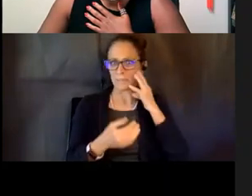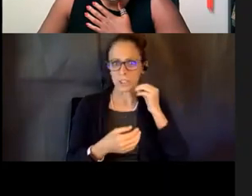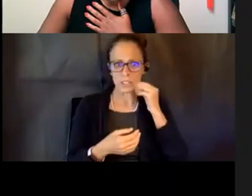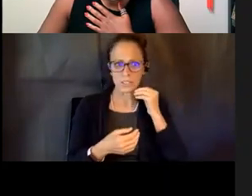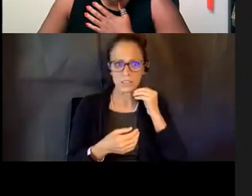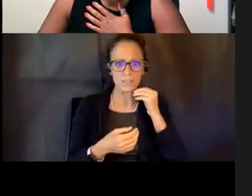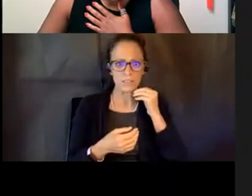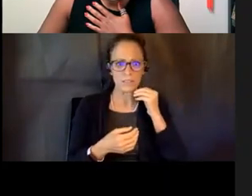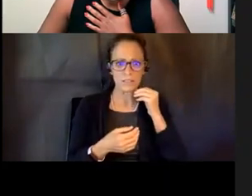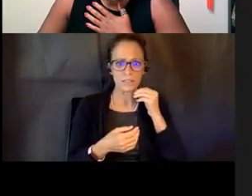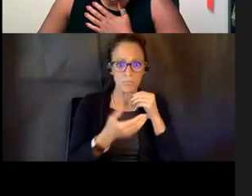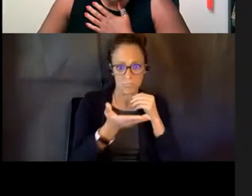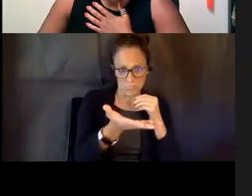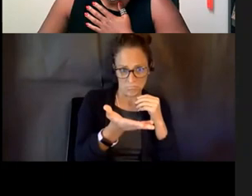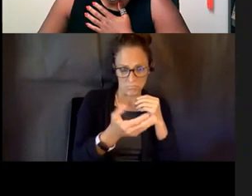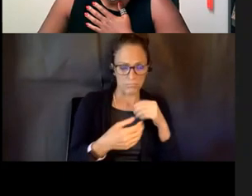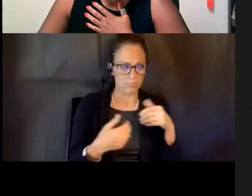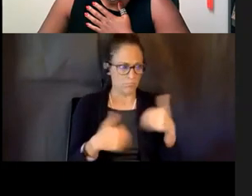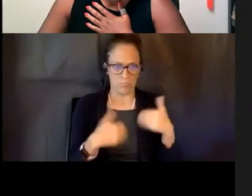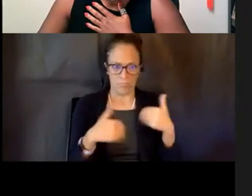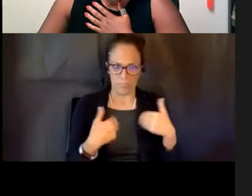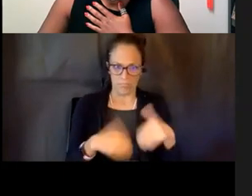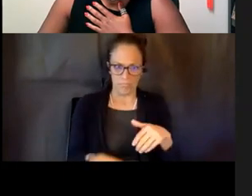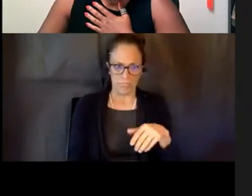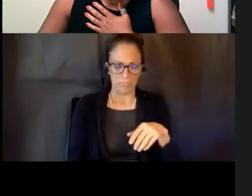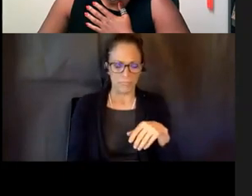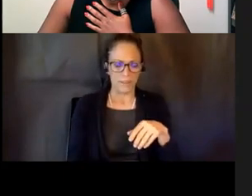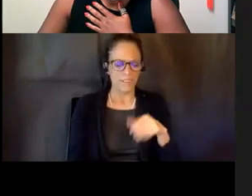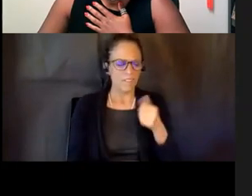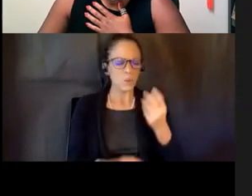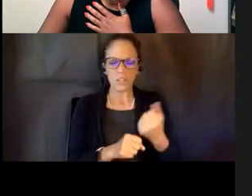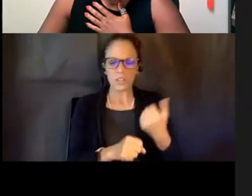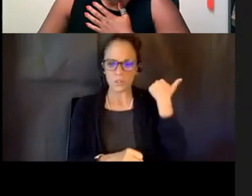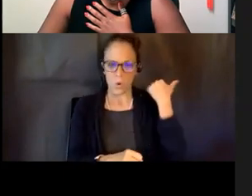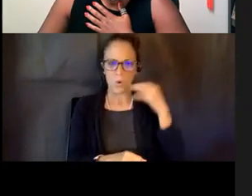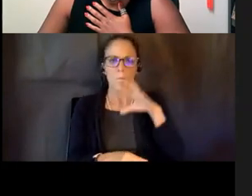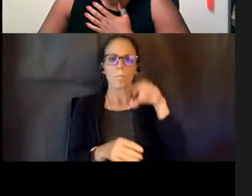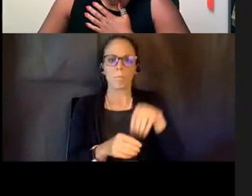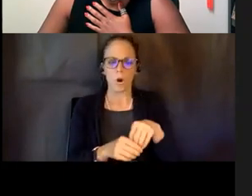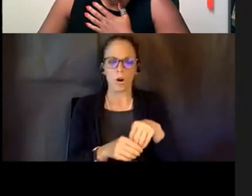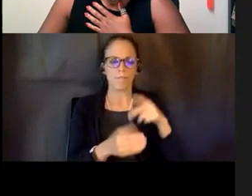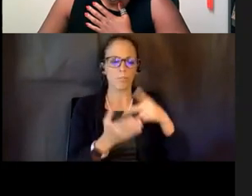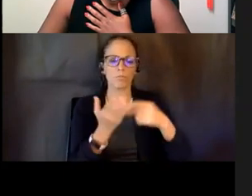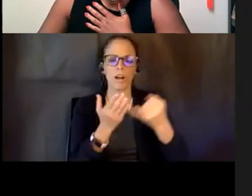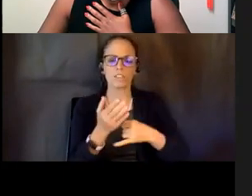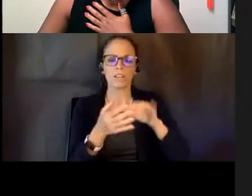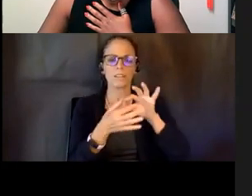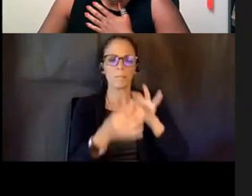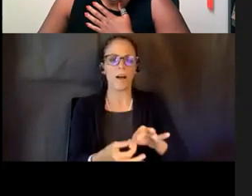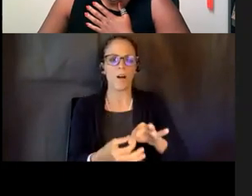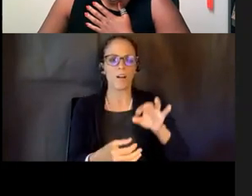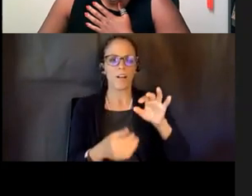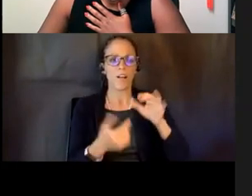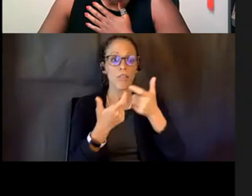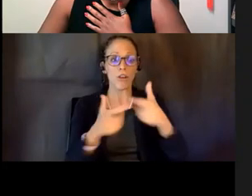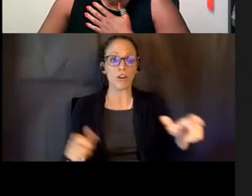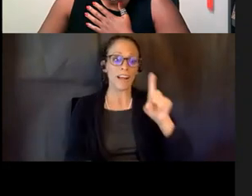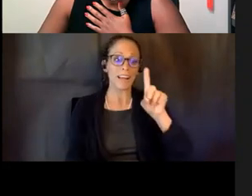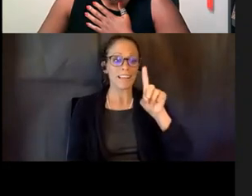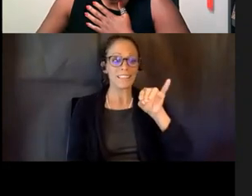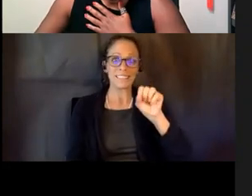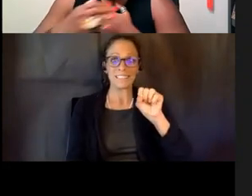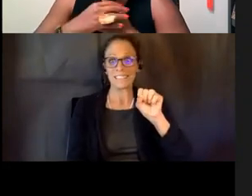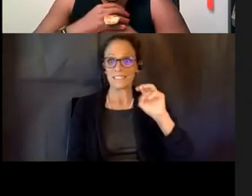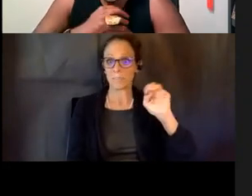years or so ago, I worked with a team on a project on the Great Dismal Swamp. It was, the Great Dismal Swamp, okay,